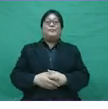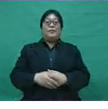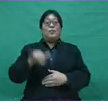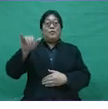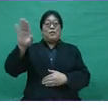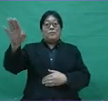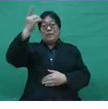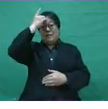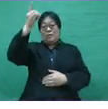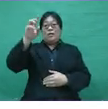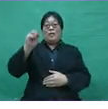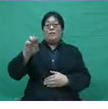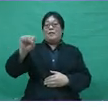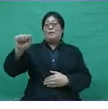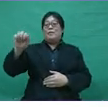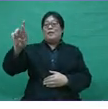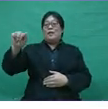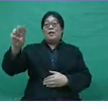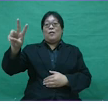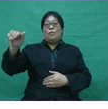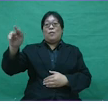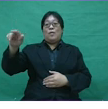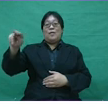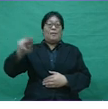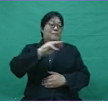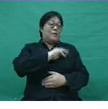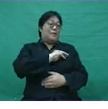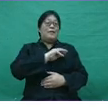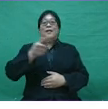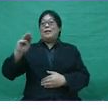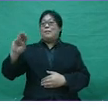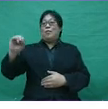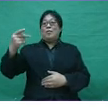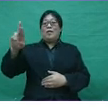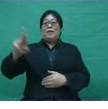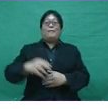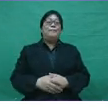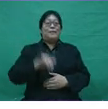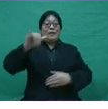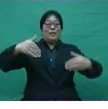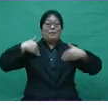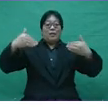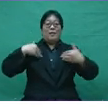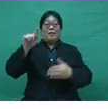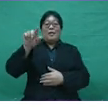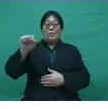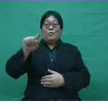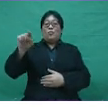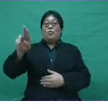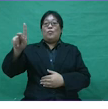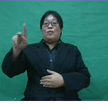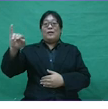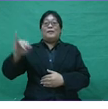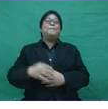Dato Sri M. Saravanan, Minister of Human Resources. Yang berbahagia Tan Sri Muhammad Zuki bin Ali,